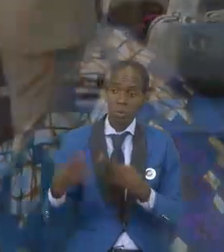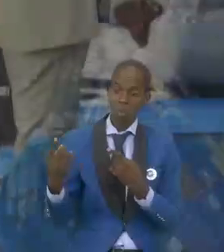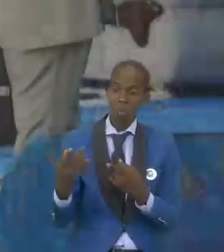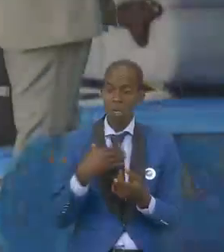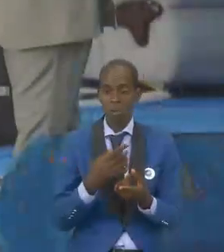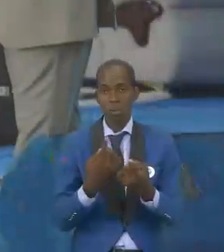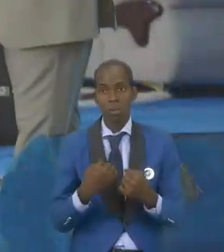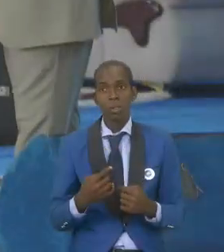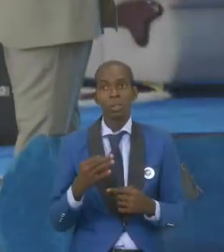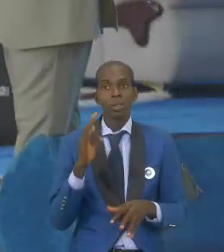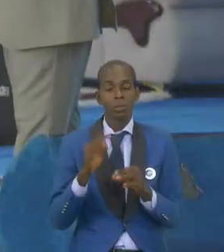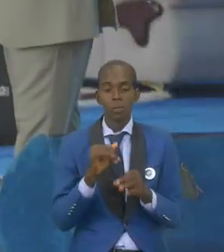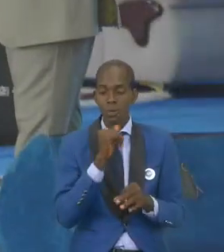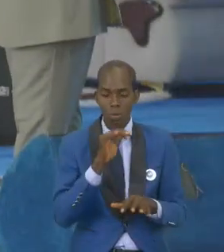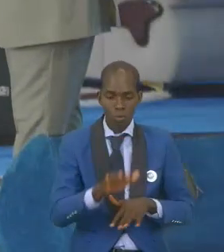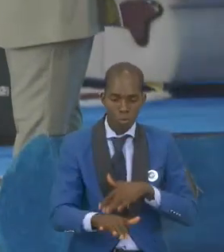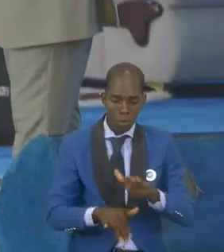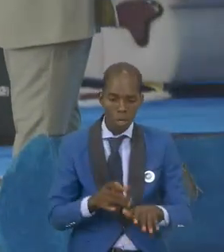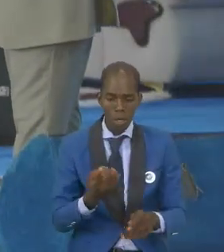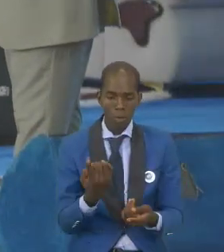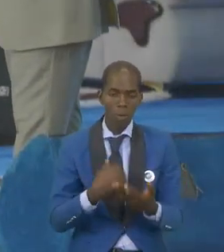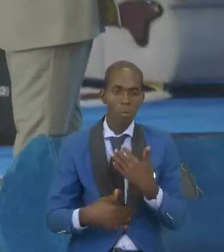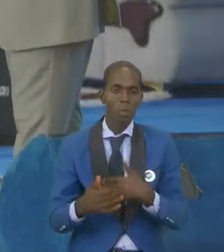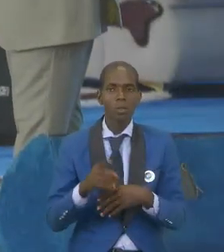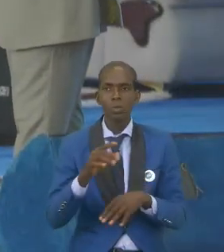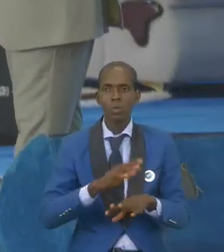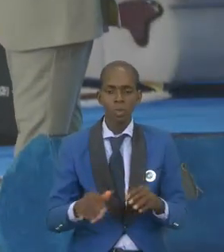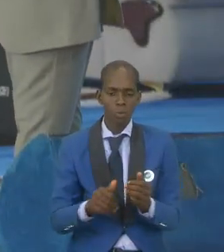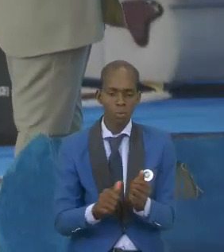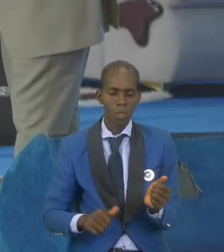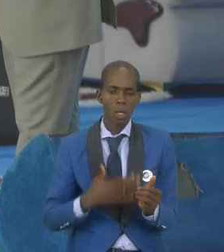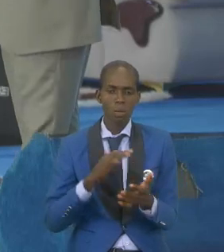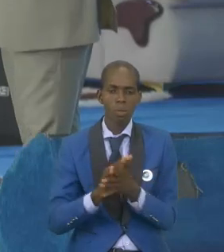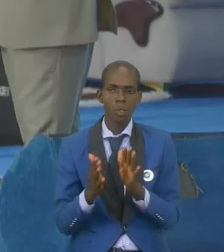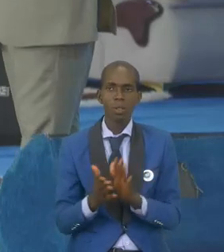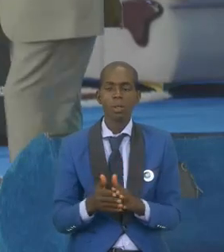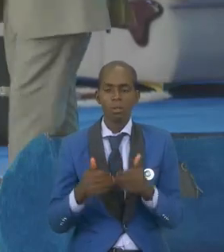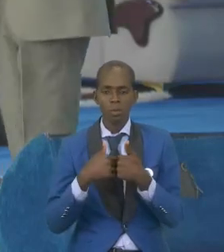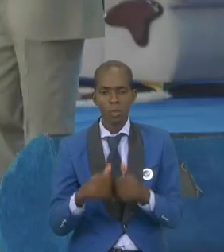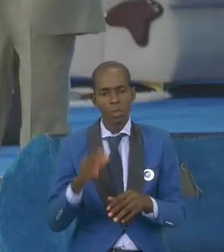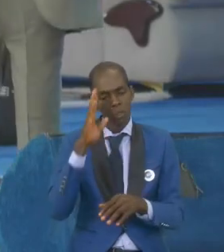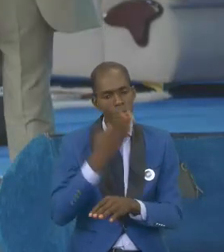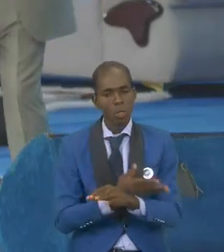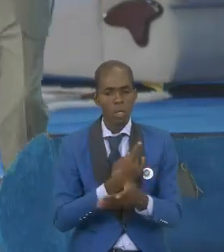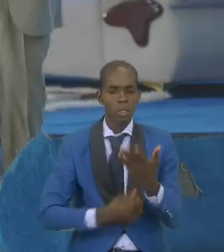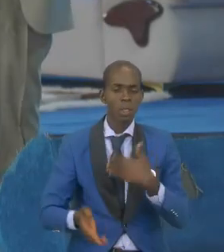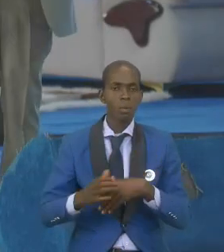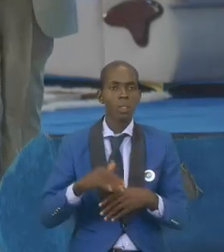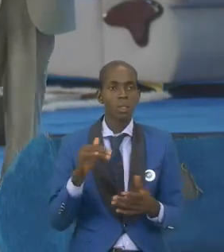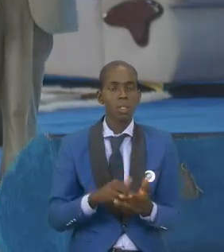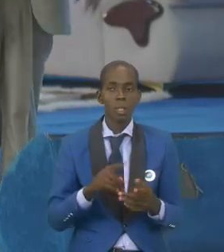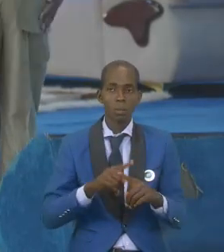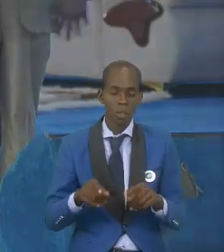crawl out and then come back. They don't backslide, become prodigal, some prodigal daughter, and then come back. They remain,